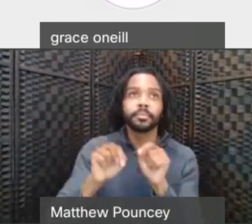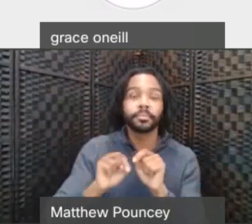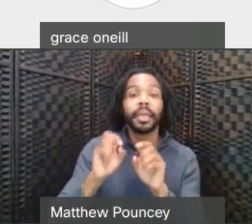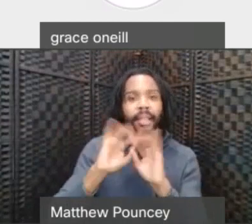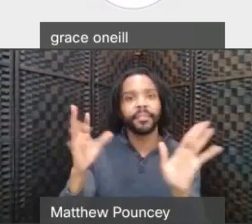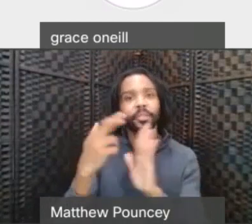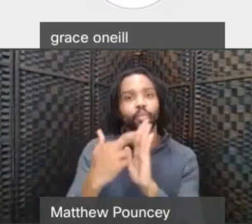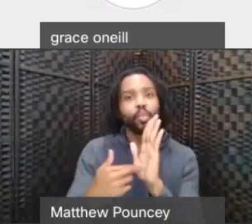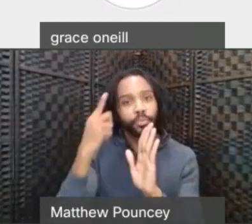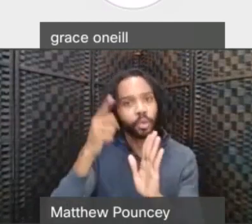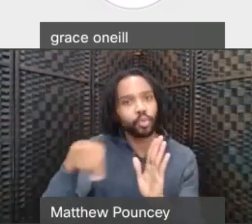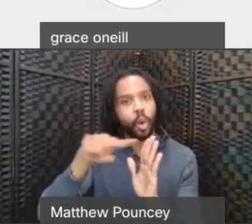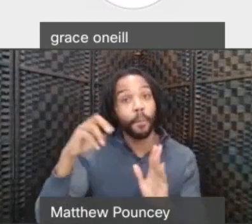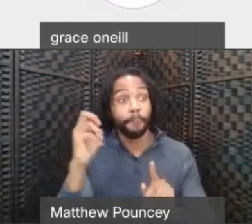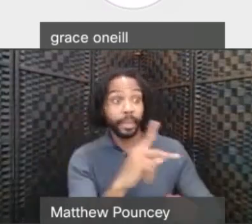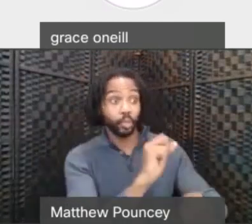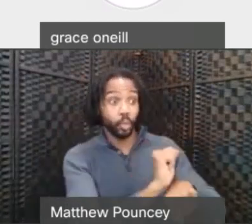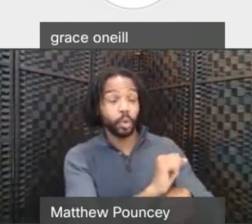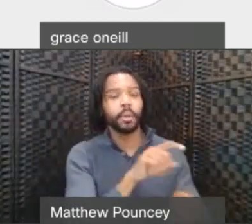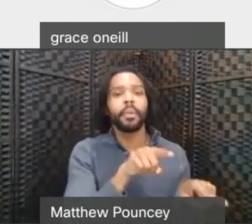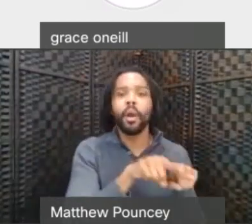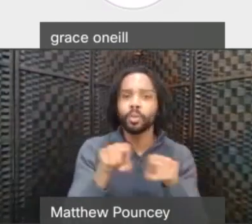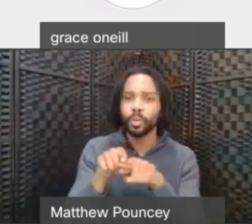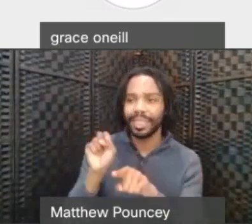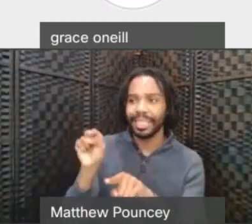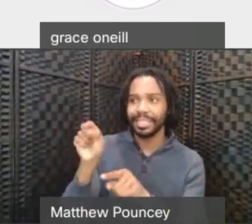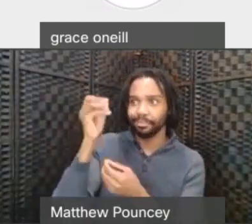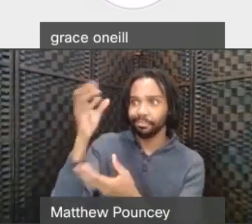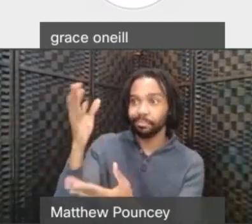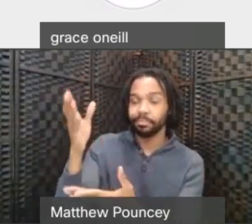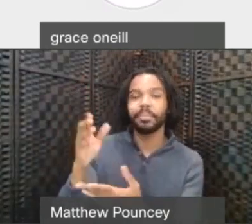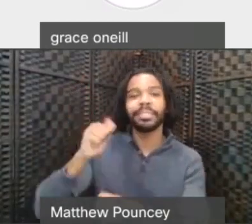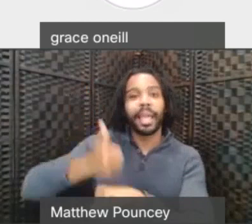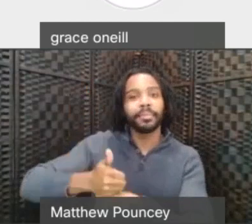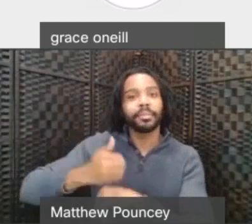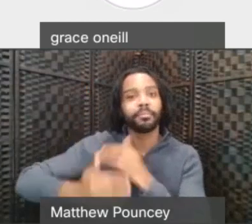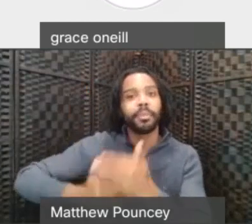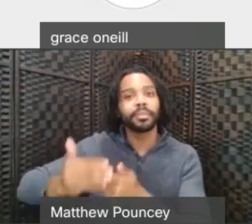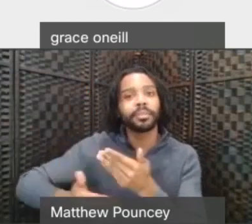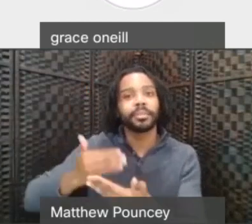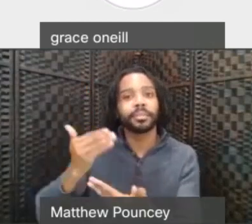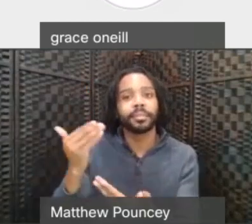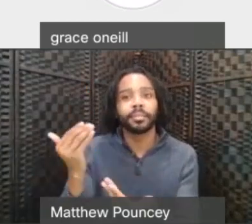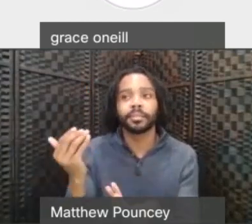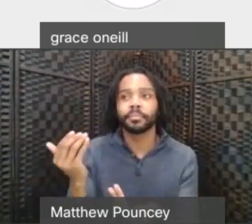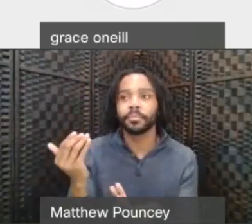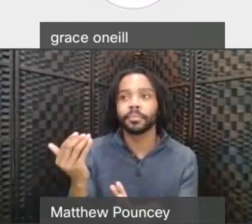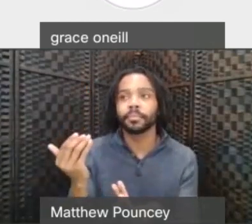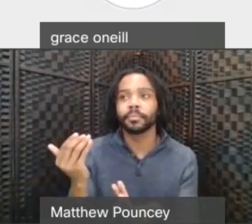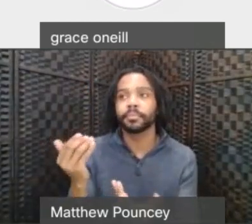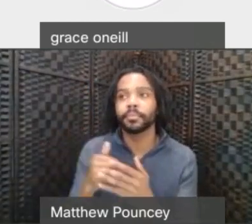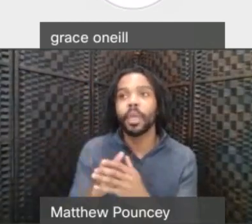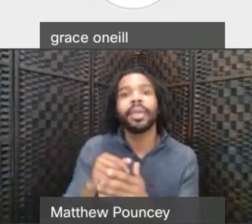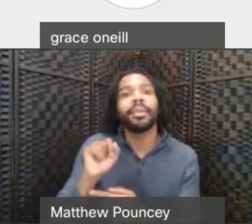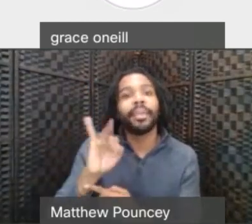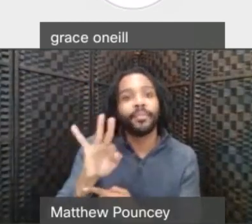returning to work, but it also establishes processes where, when there are workforce